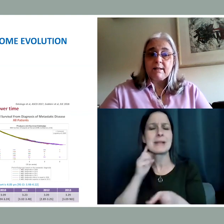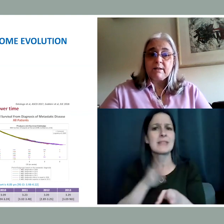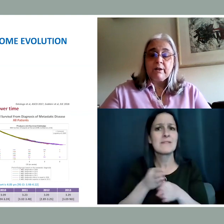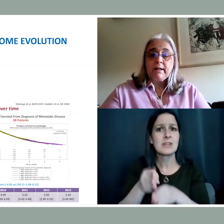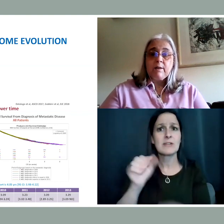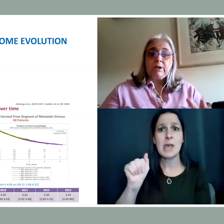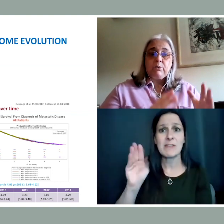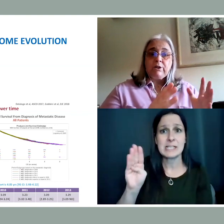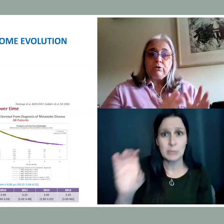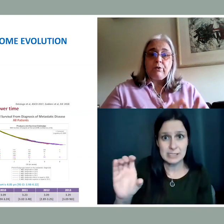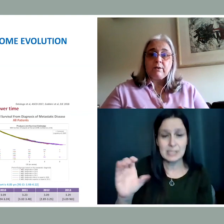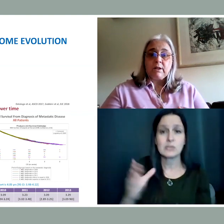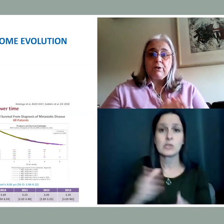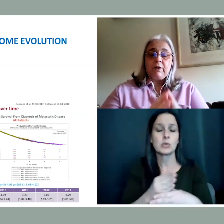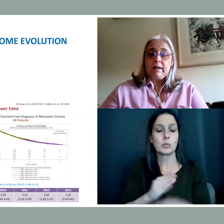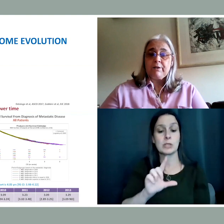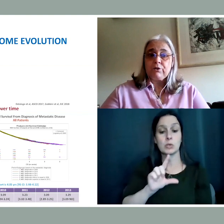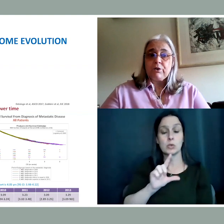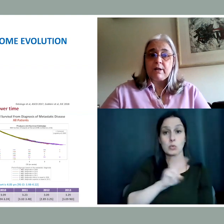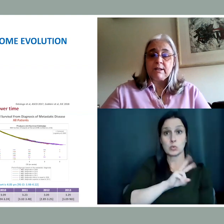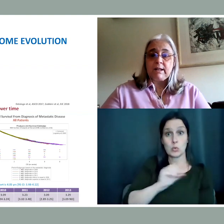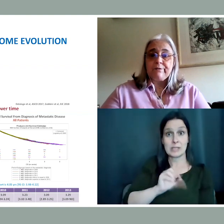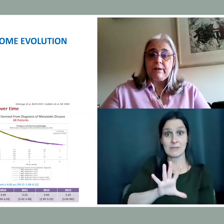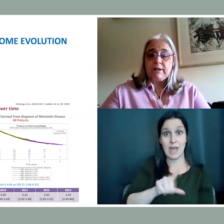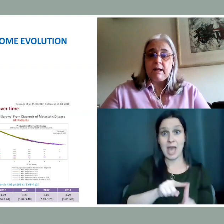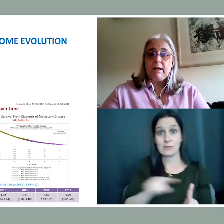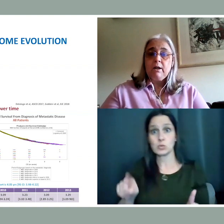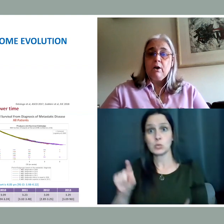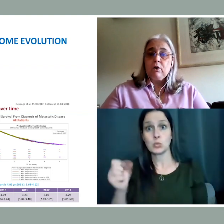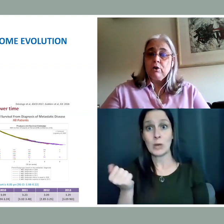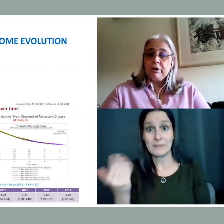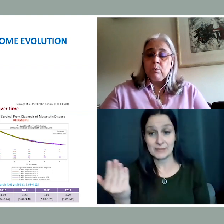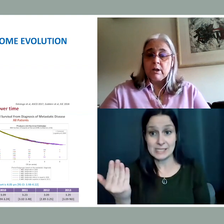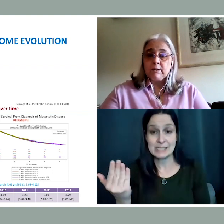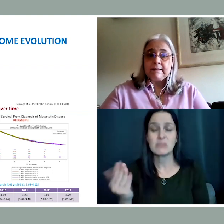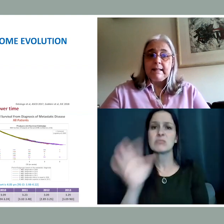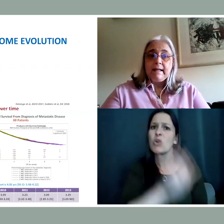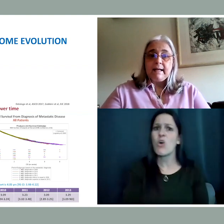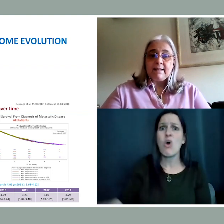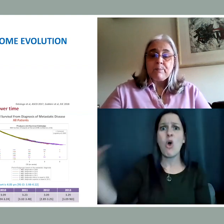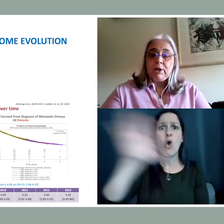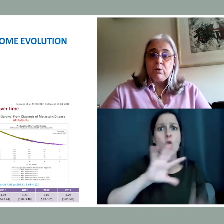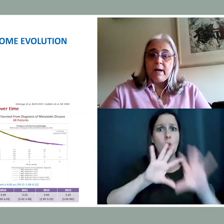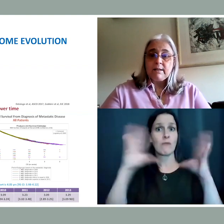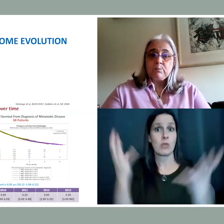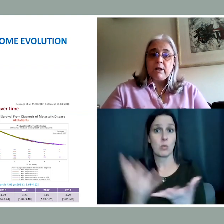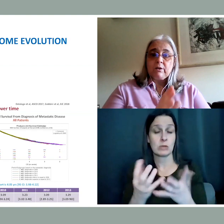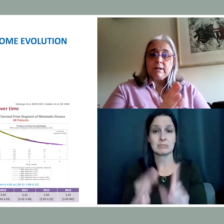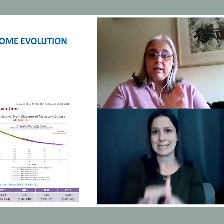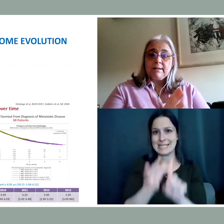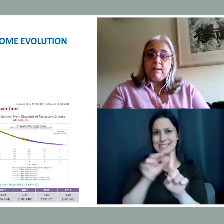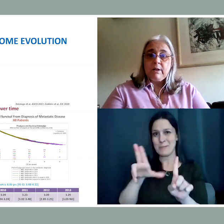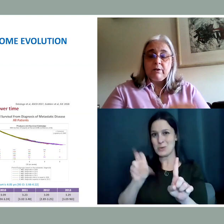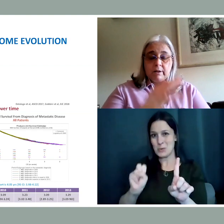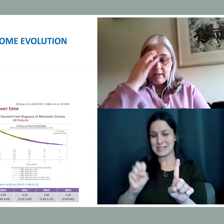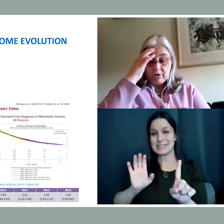breast cancer between 2005 to 2015 all over the world, except the US, because